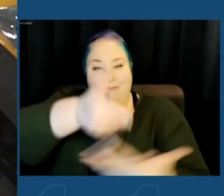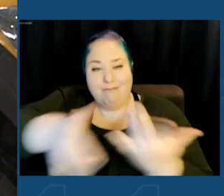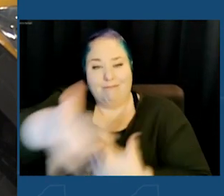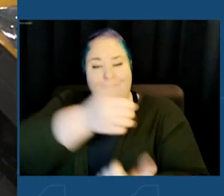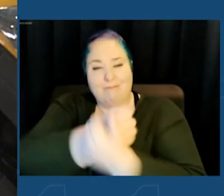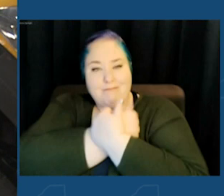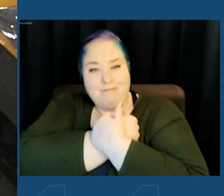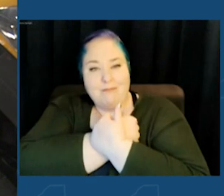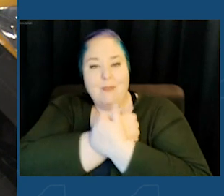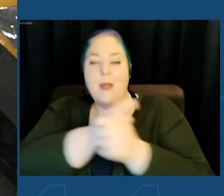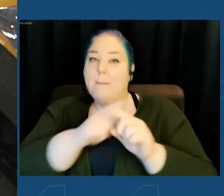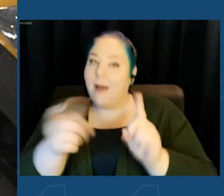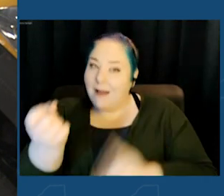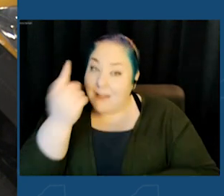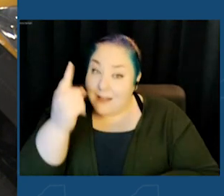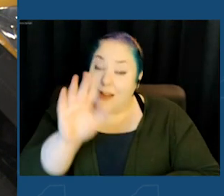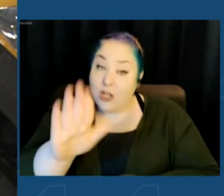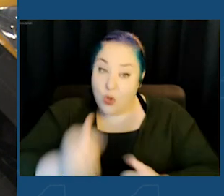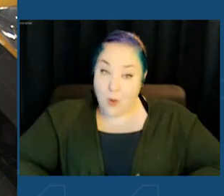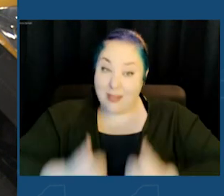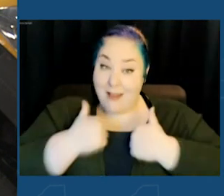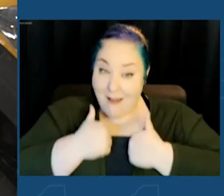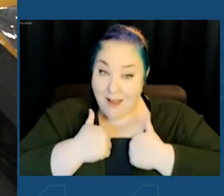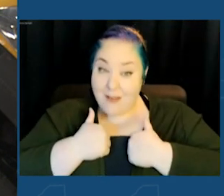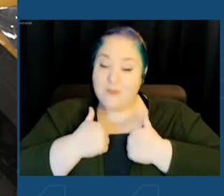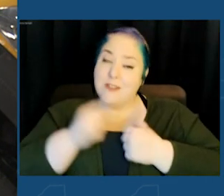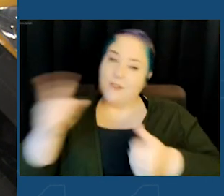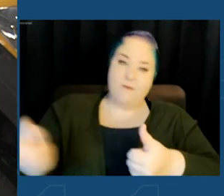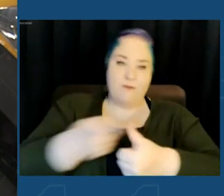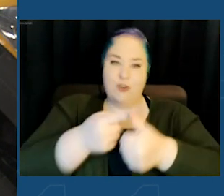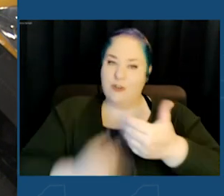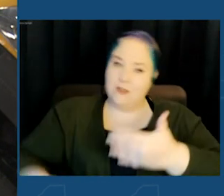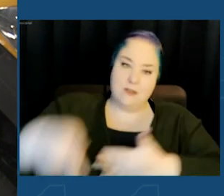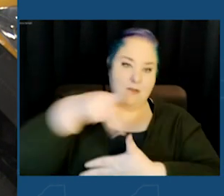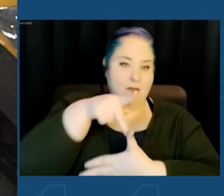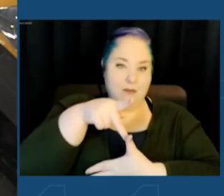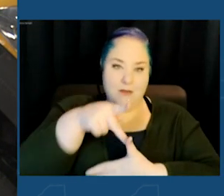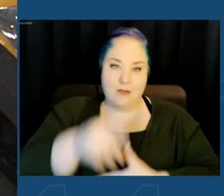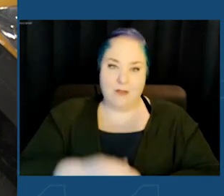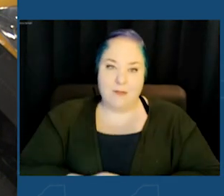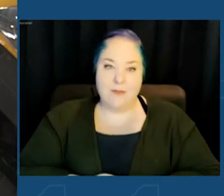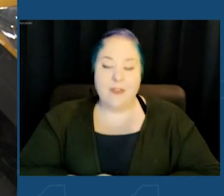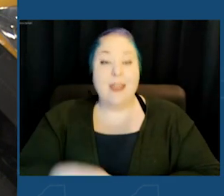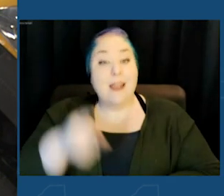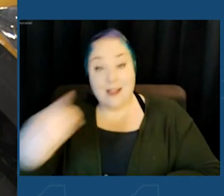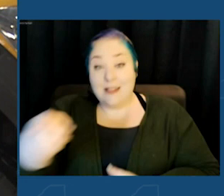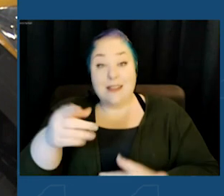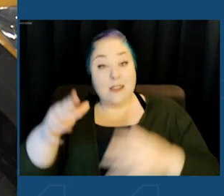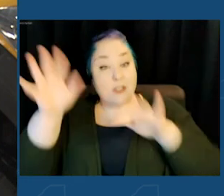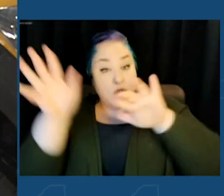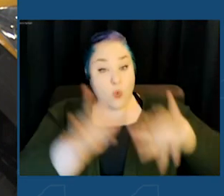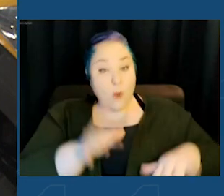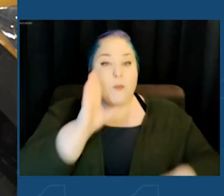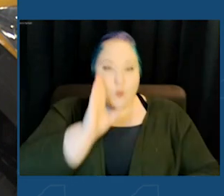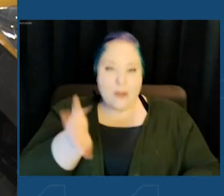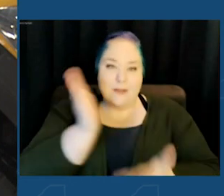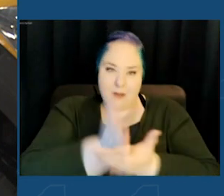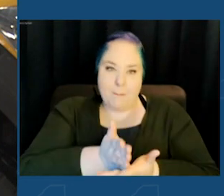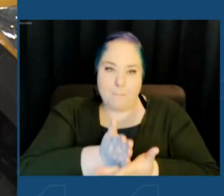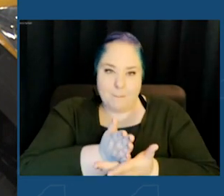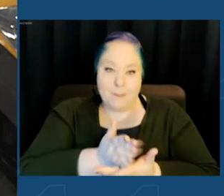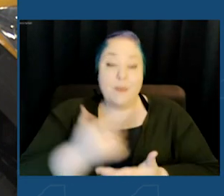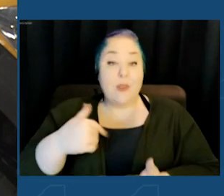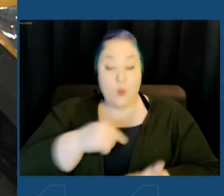the lives of your beloved ones and yourselves come first and this storm will go away and at the end of it when we're doing cleanup